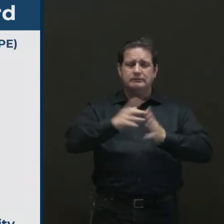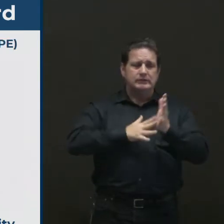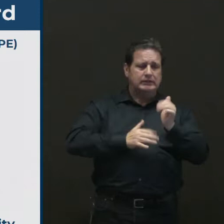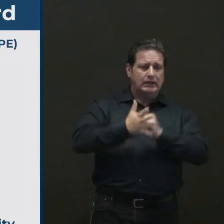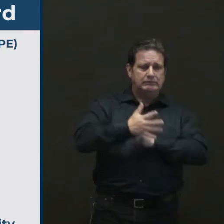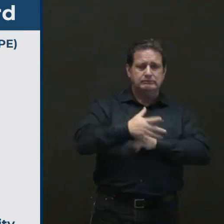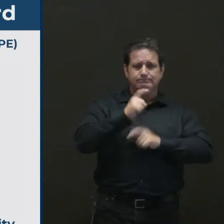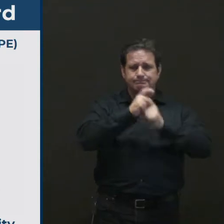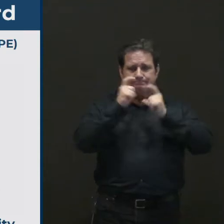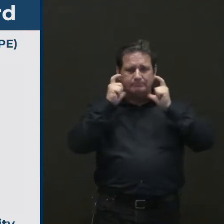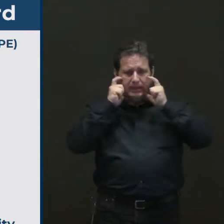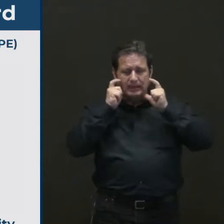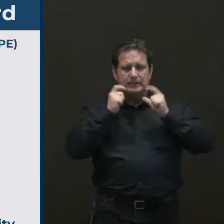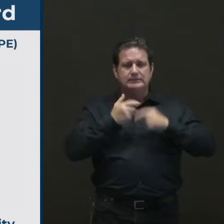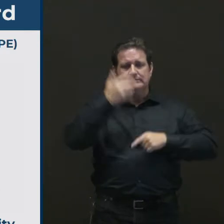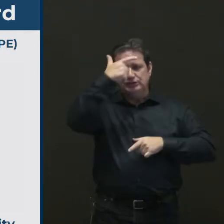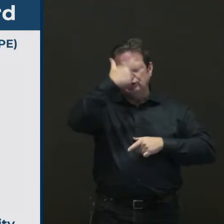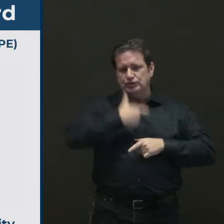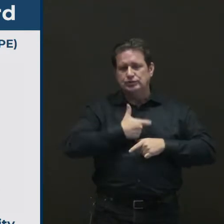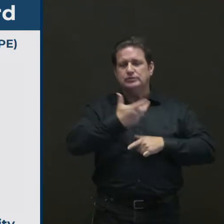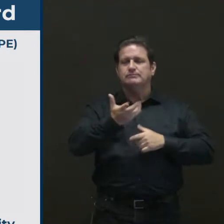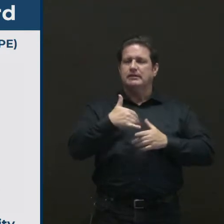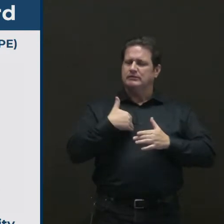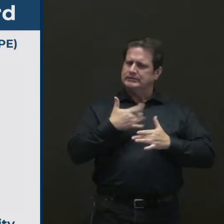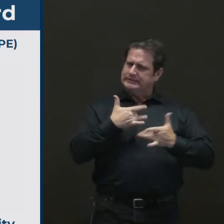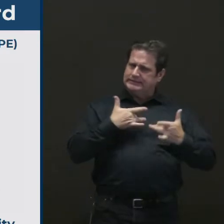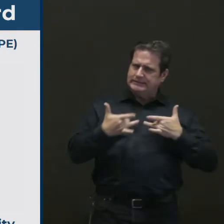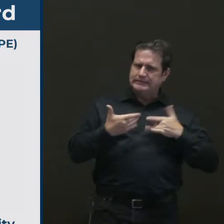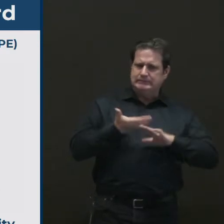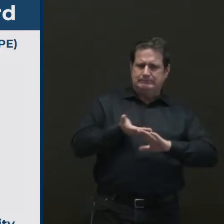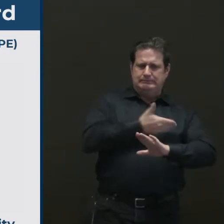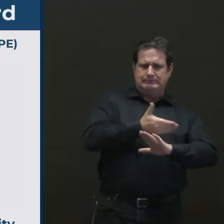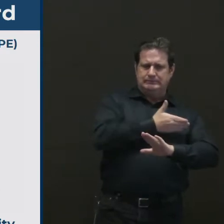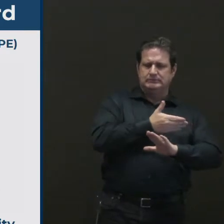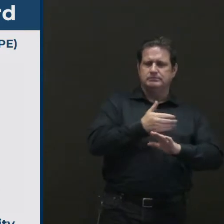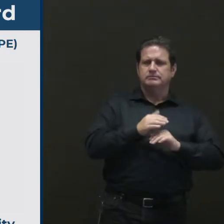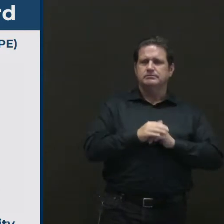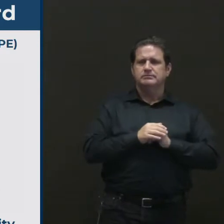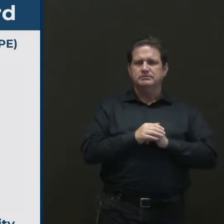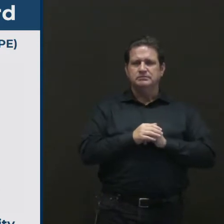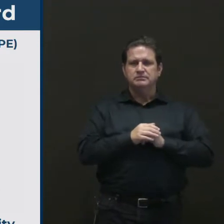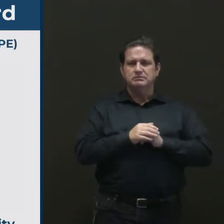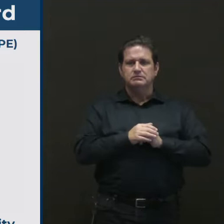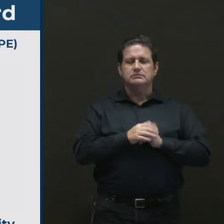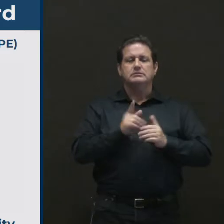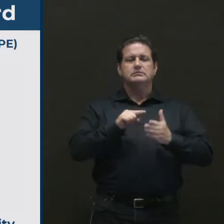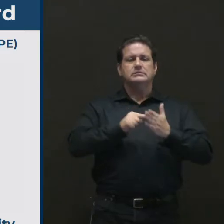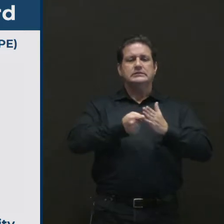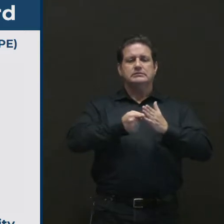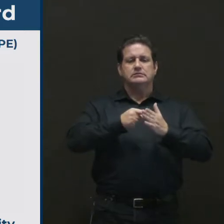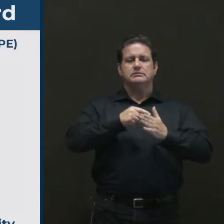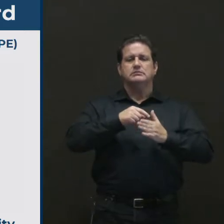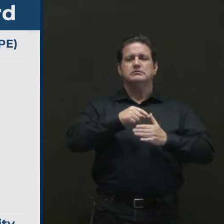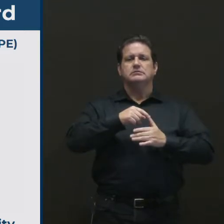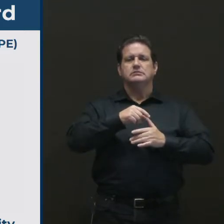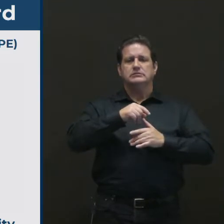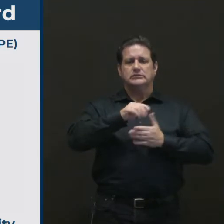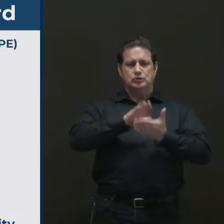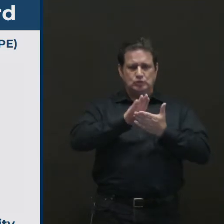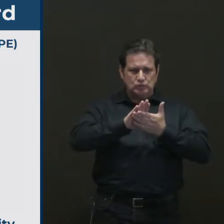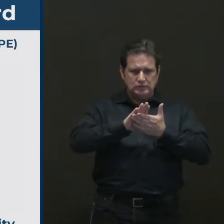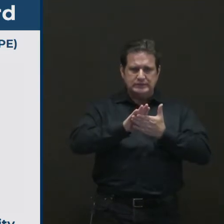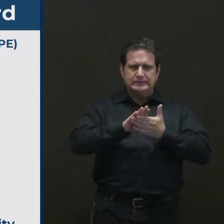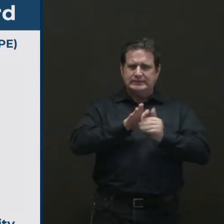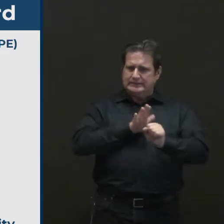equipment. We did have some concerns about that moving into the start of